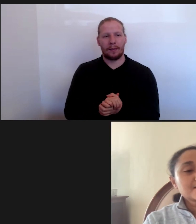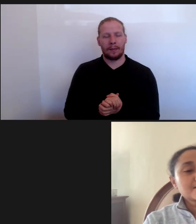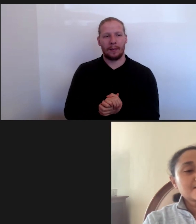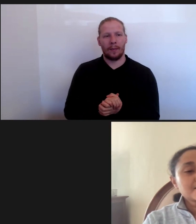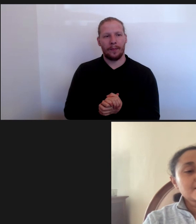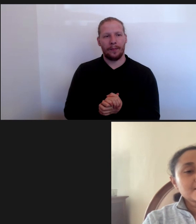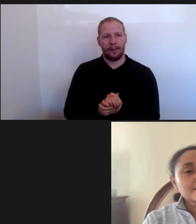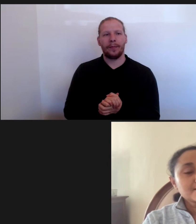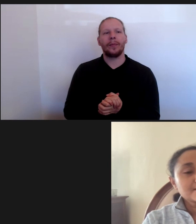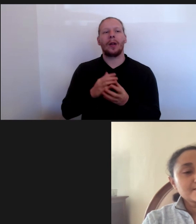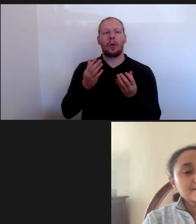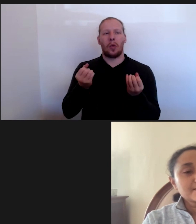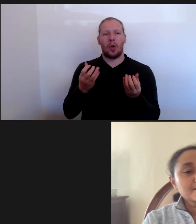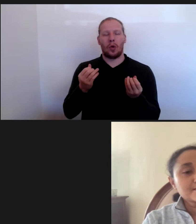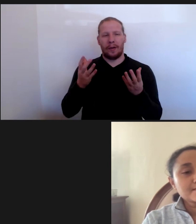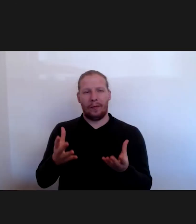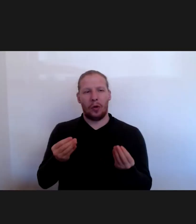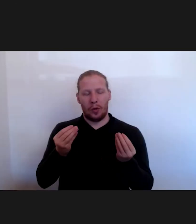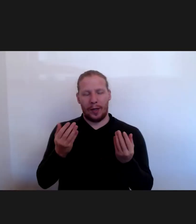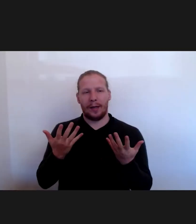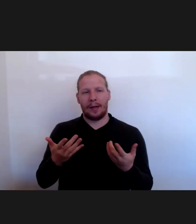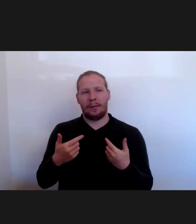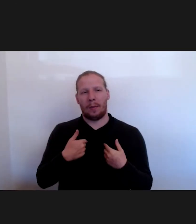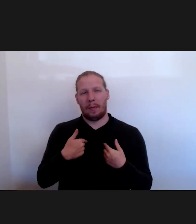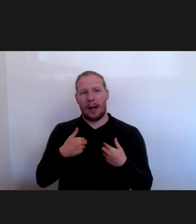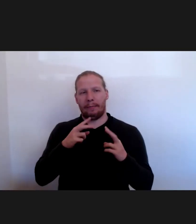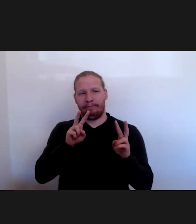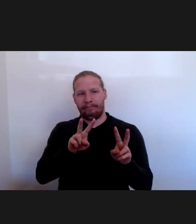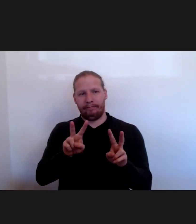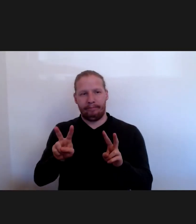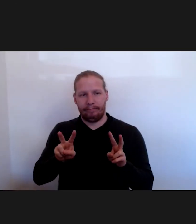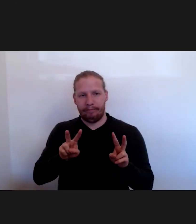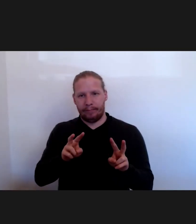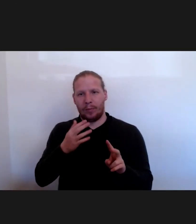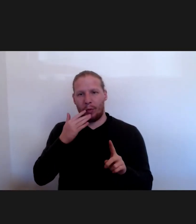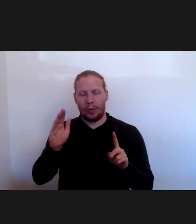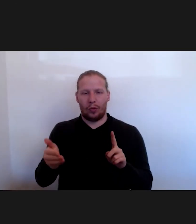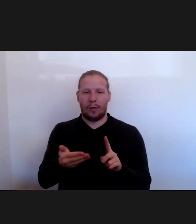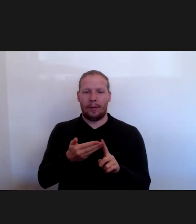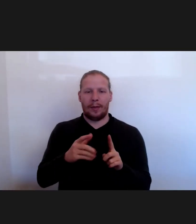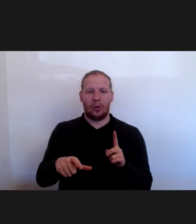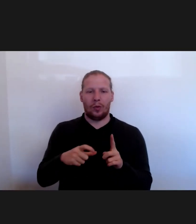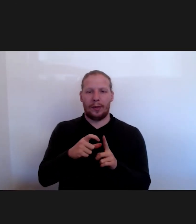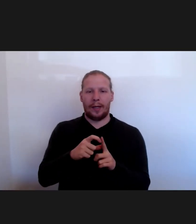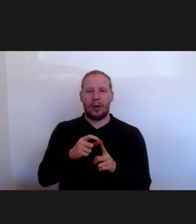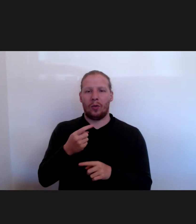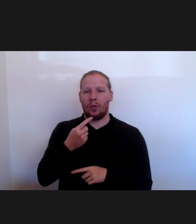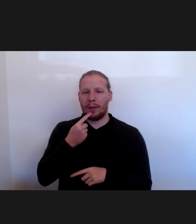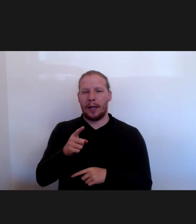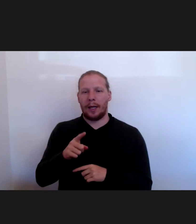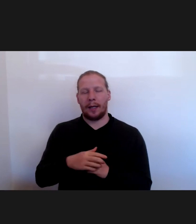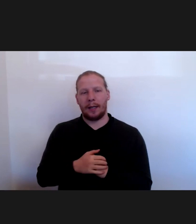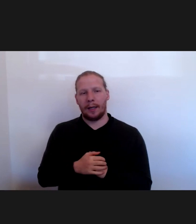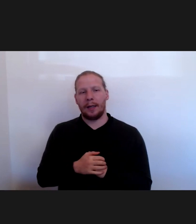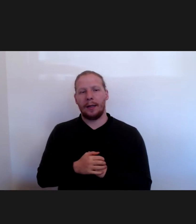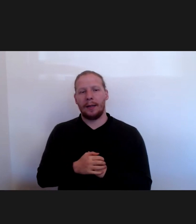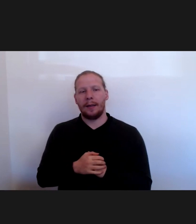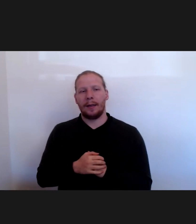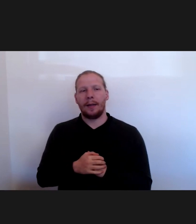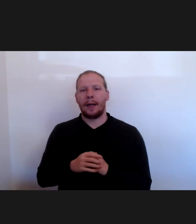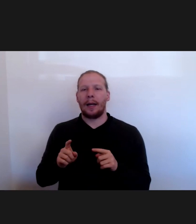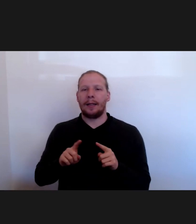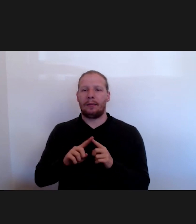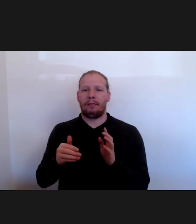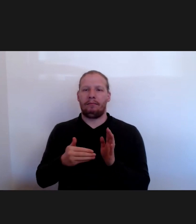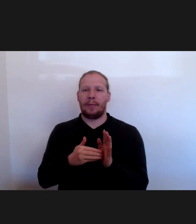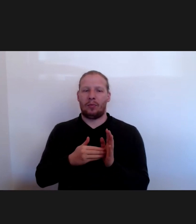Yeah, lots of learning here. What I see is coming back to what Daniel was saying, and then echoed by Martin and